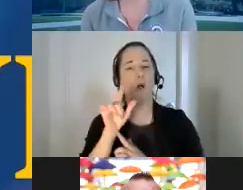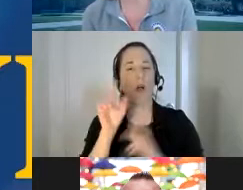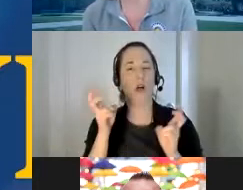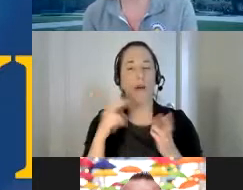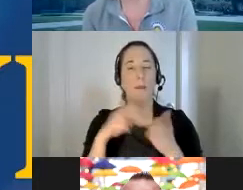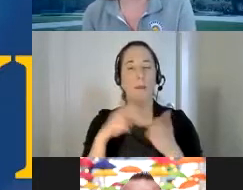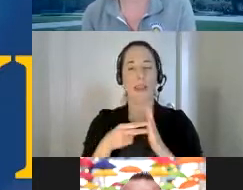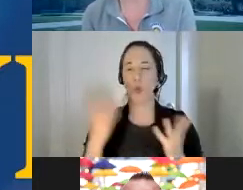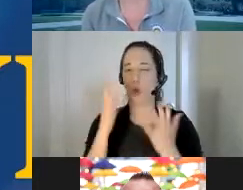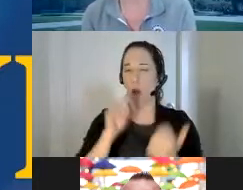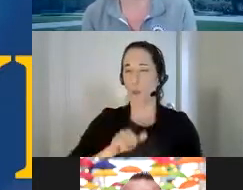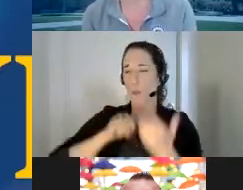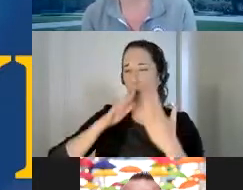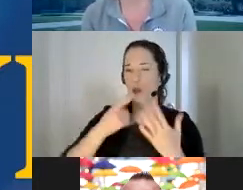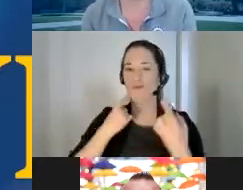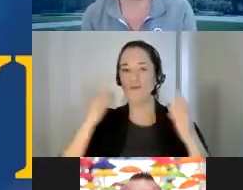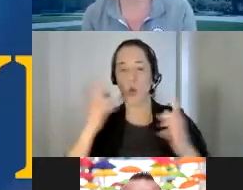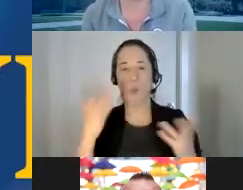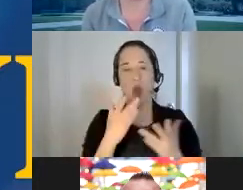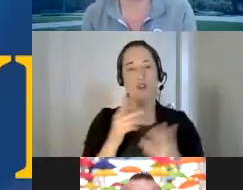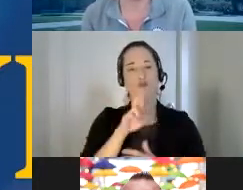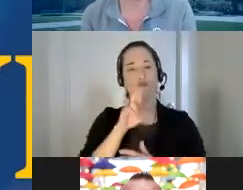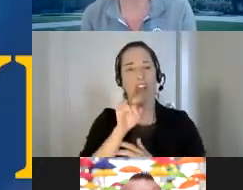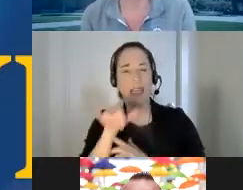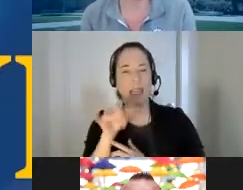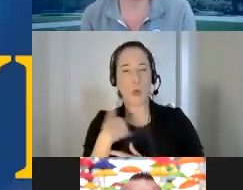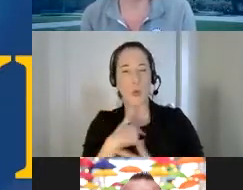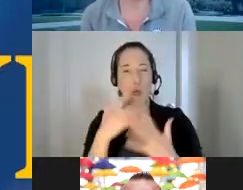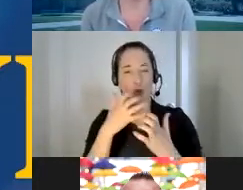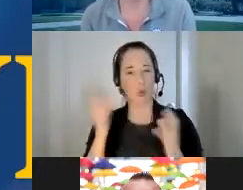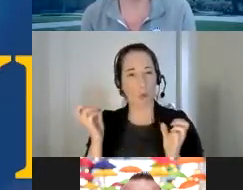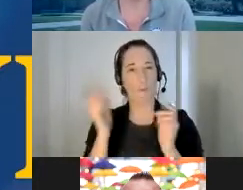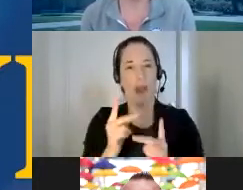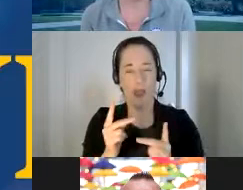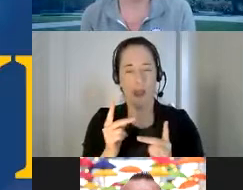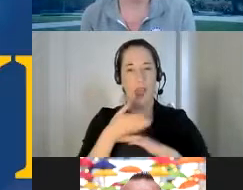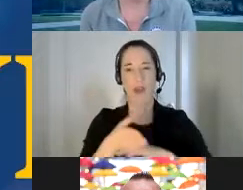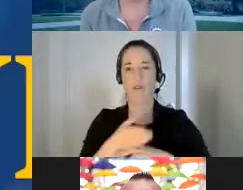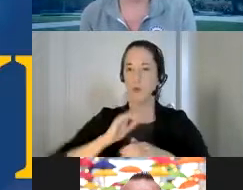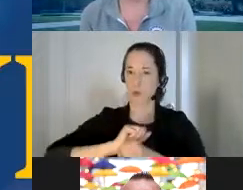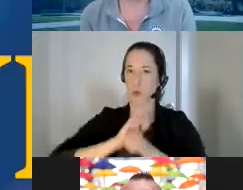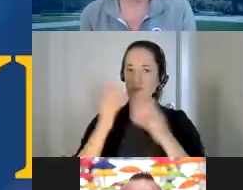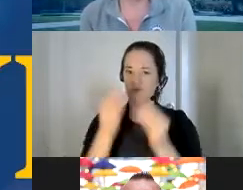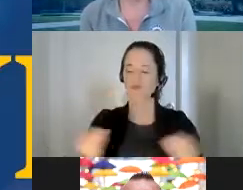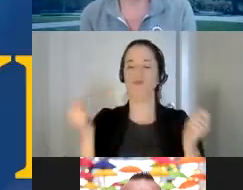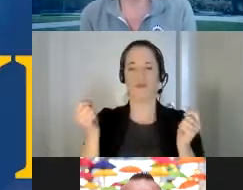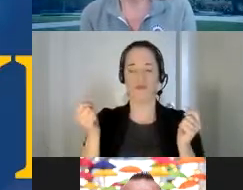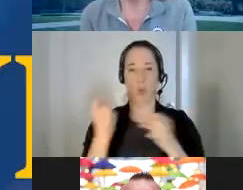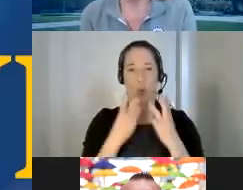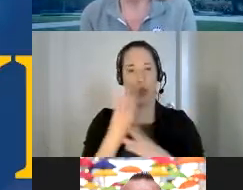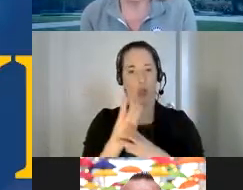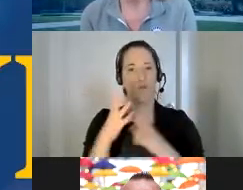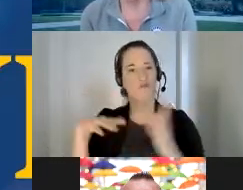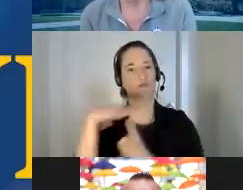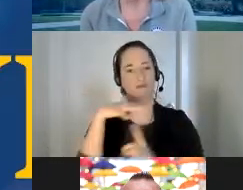approach? What is the reality that we want to return to in this post-COVID world? The importance